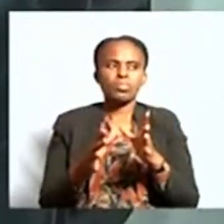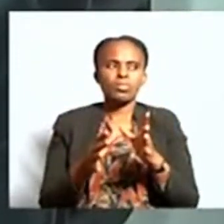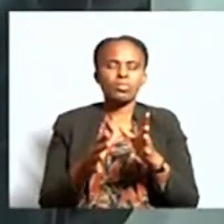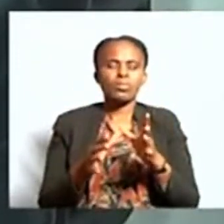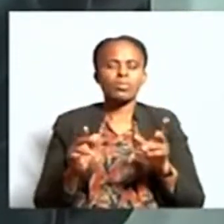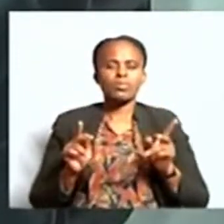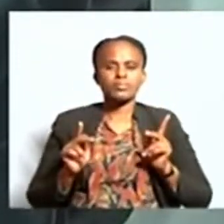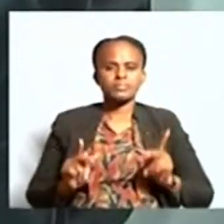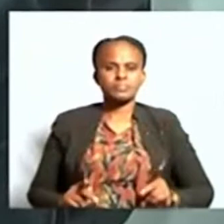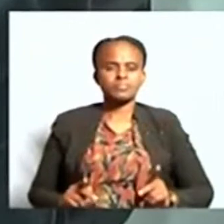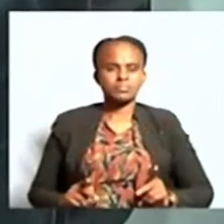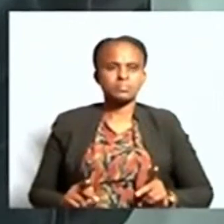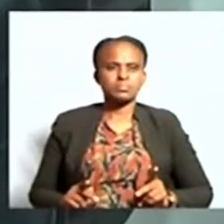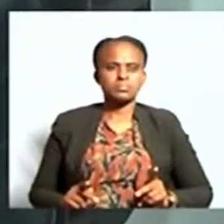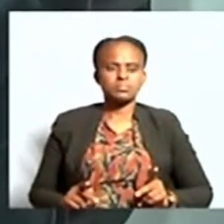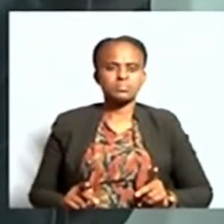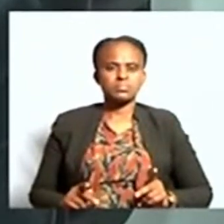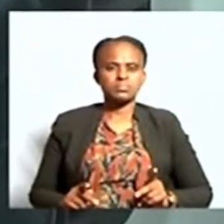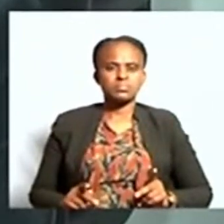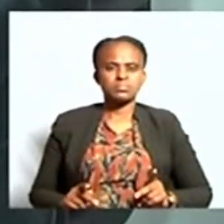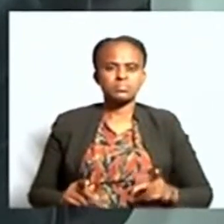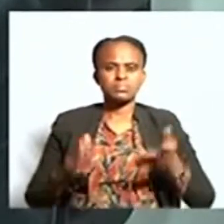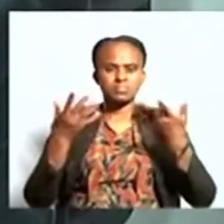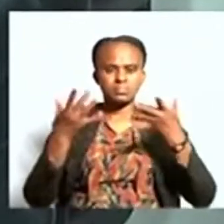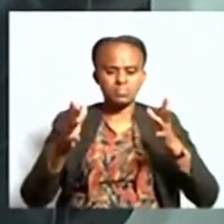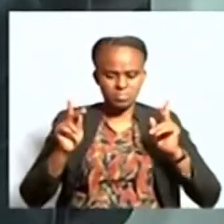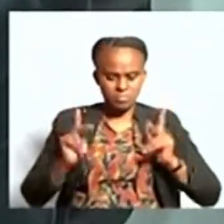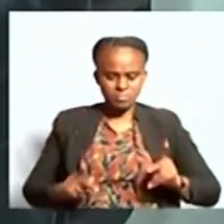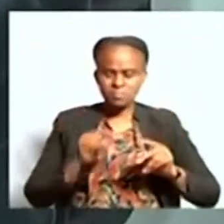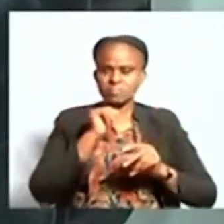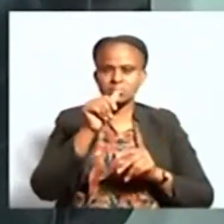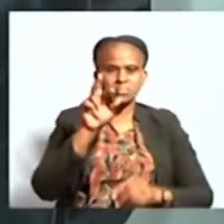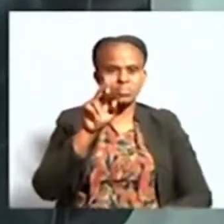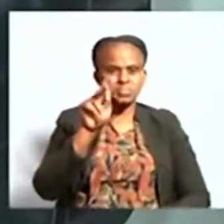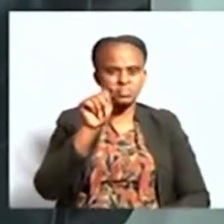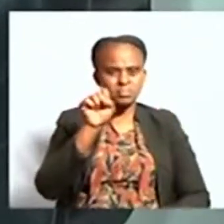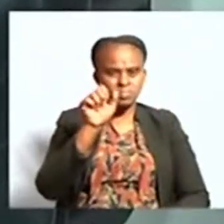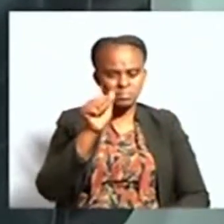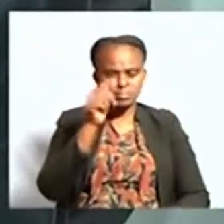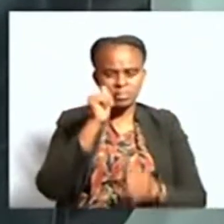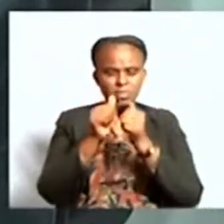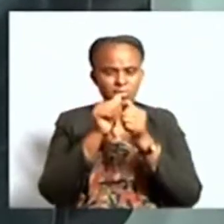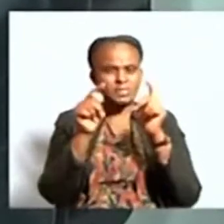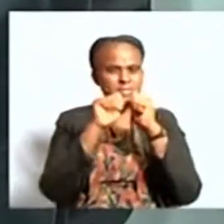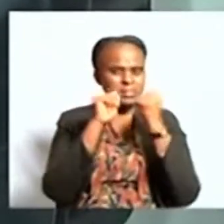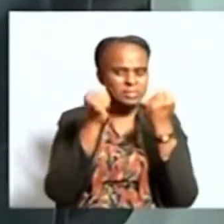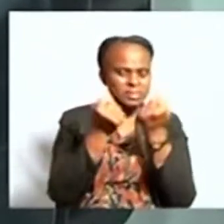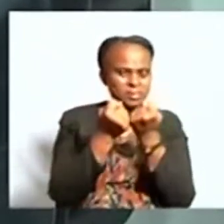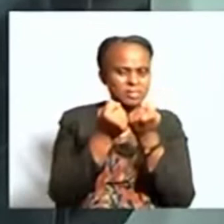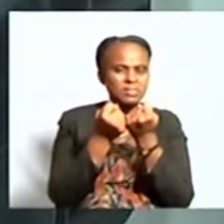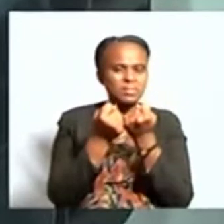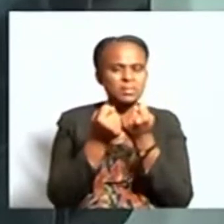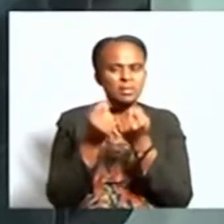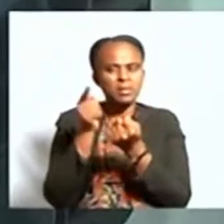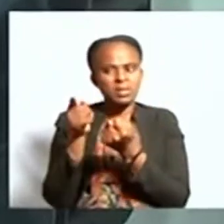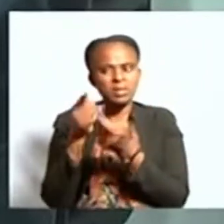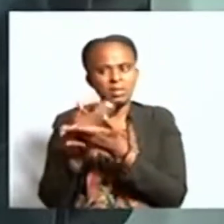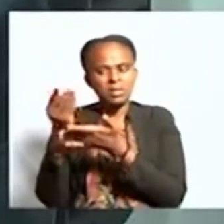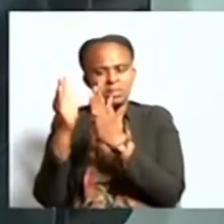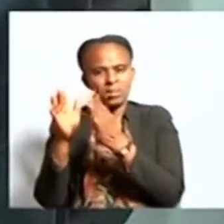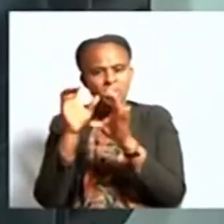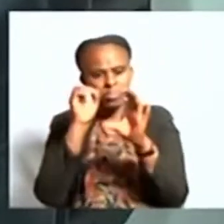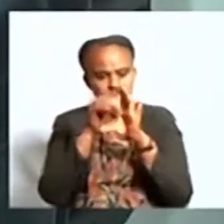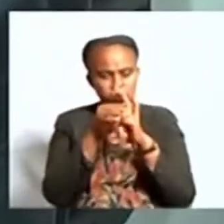clients, not necessarily RATSA, because of the teaming and larding. So clients deposit